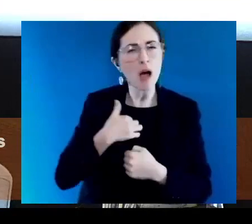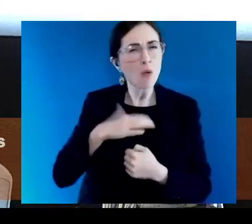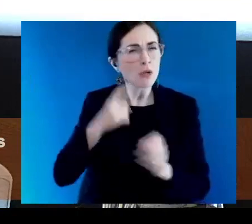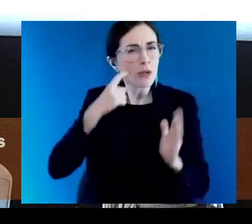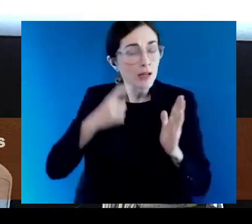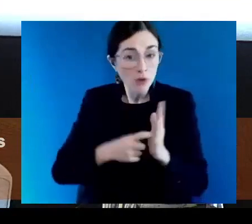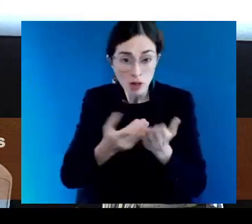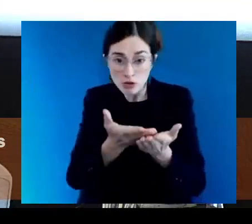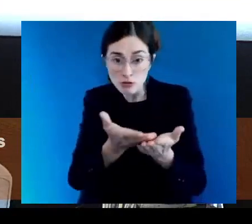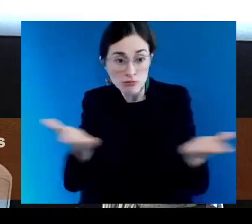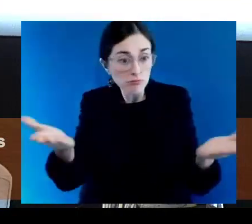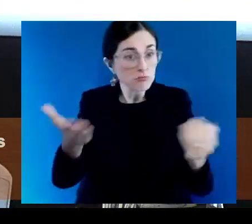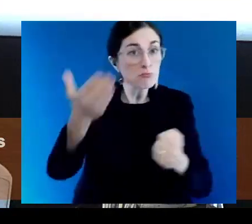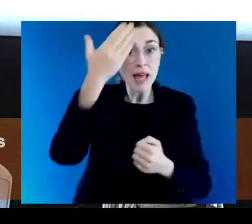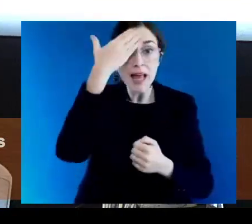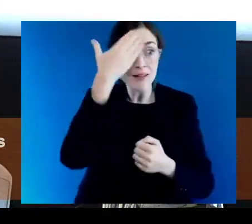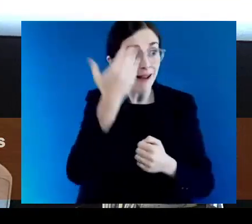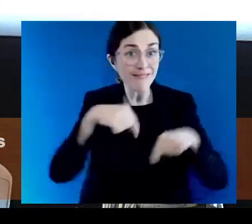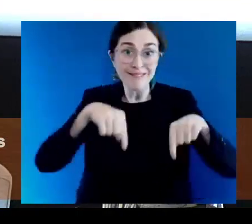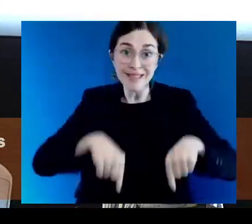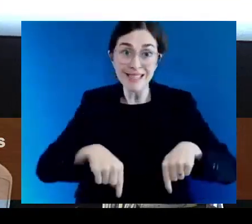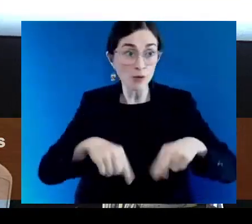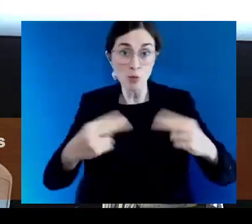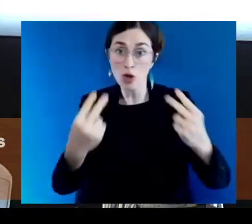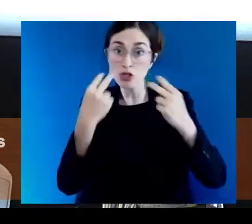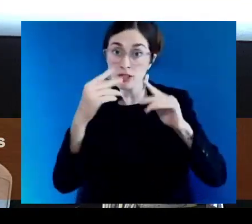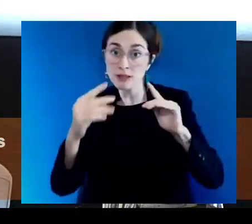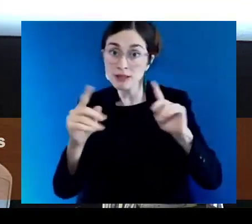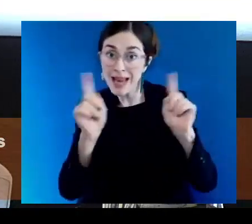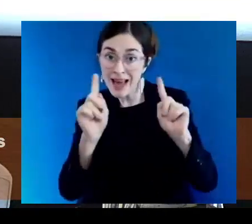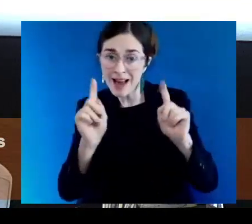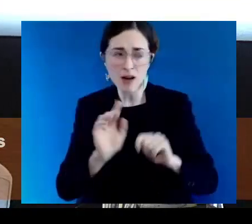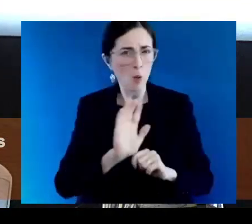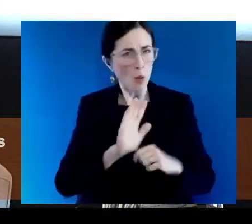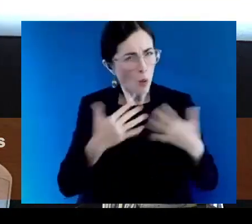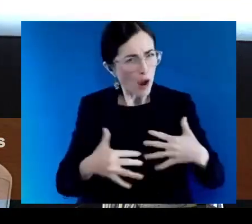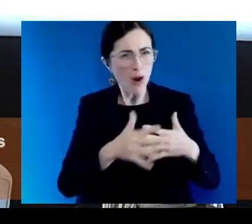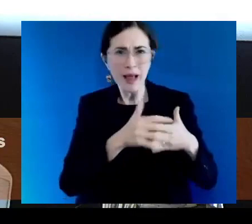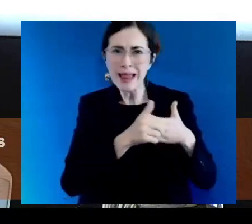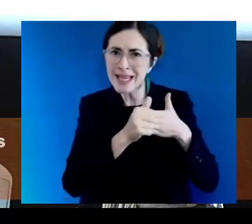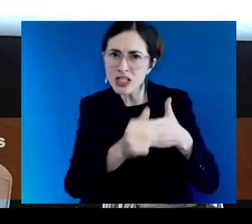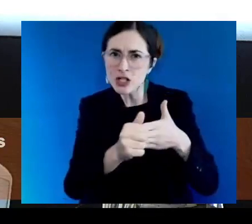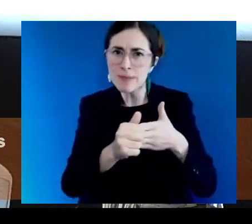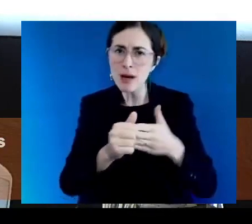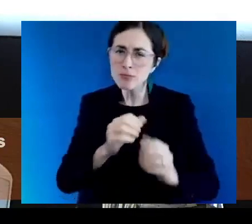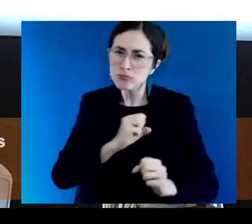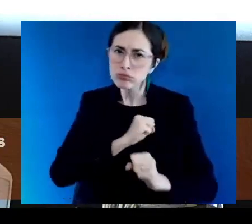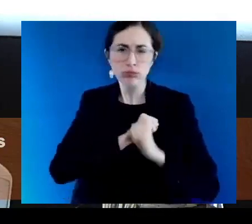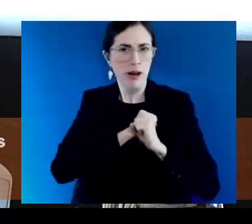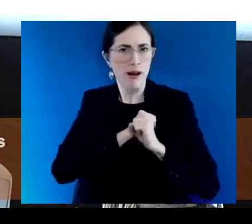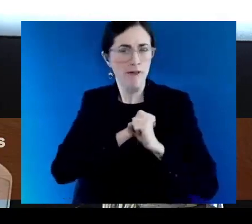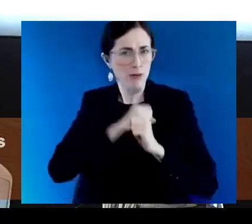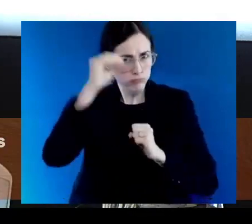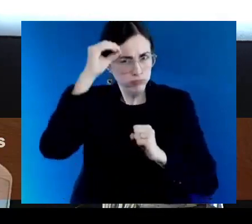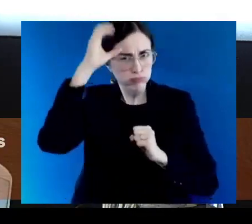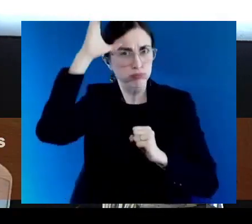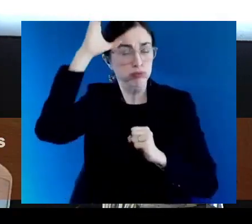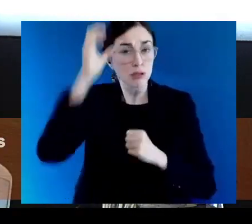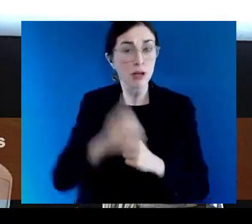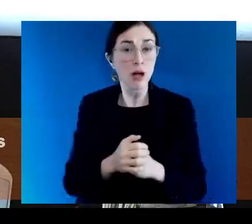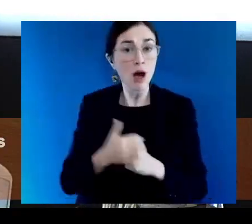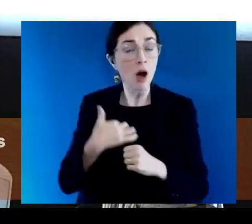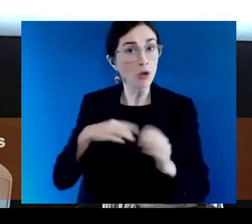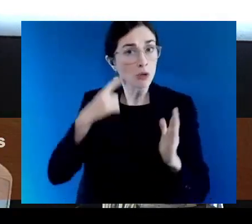in this room, their leadership, their courage, and their knowledge. I want to acknowledge all First Peoples who have been heard by the